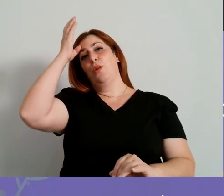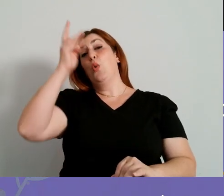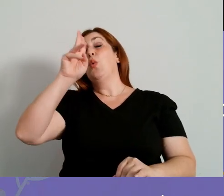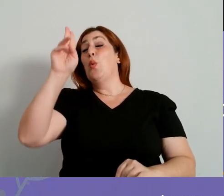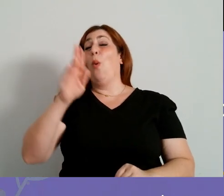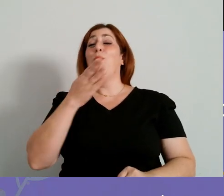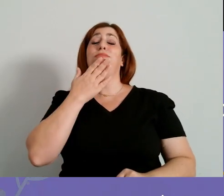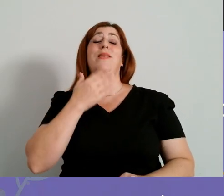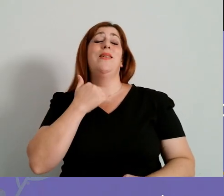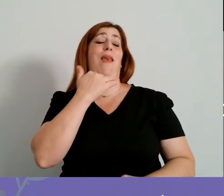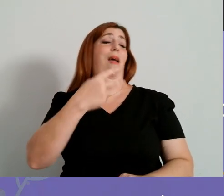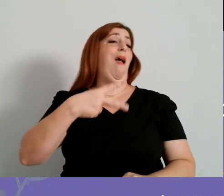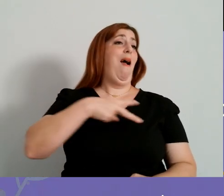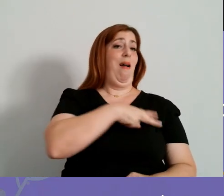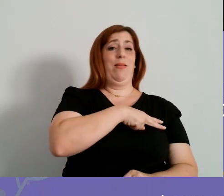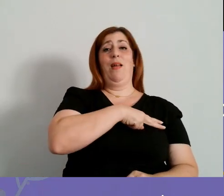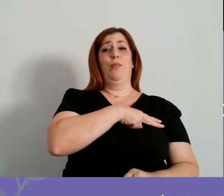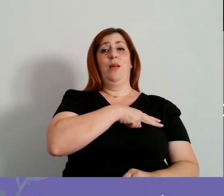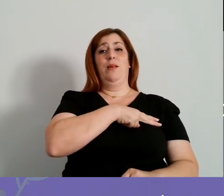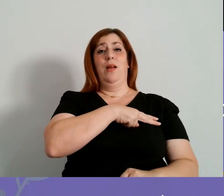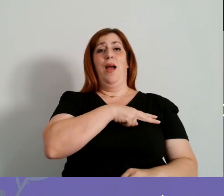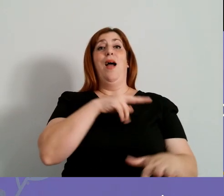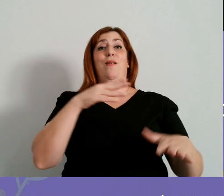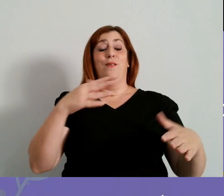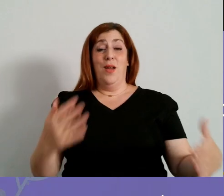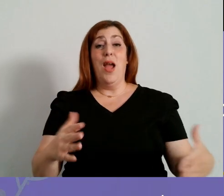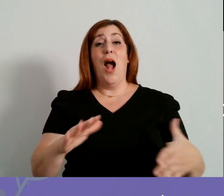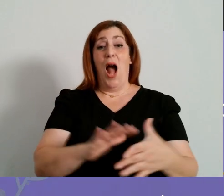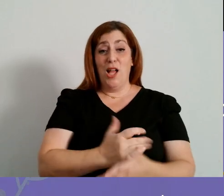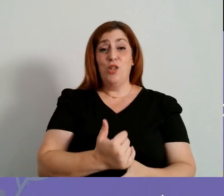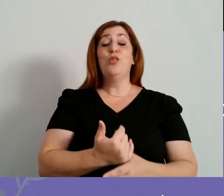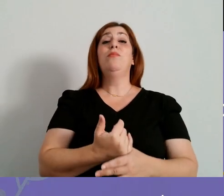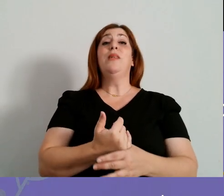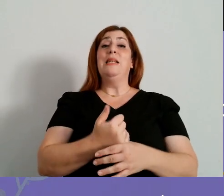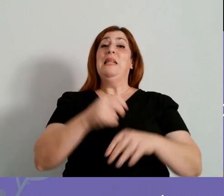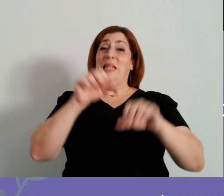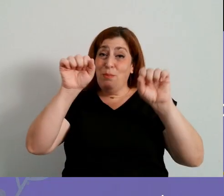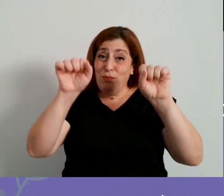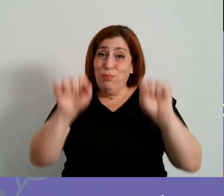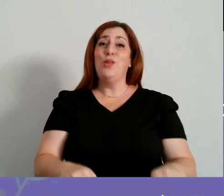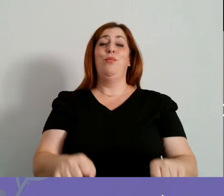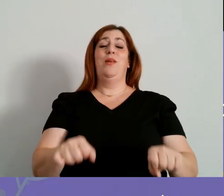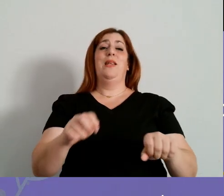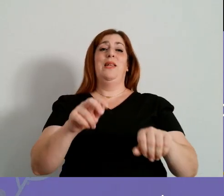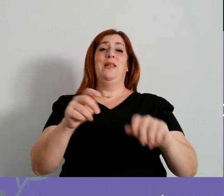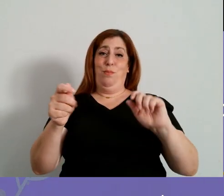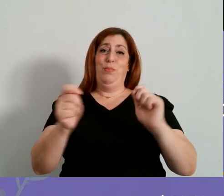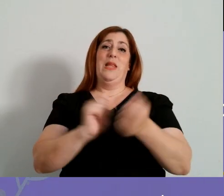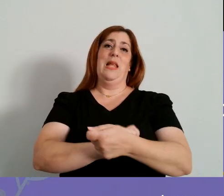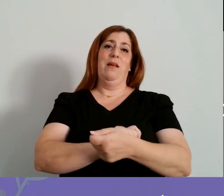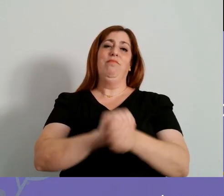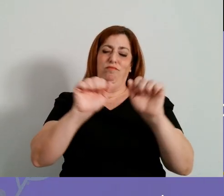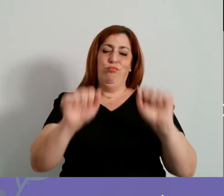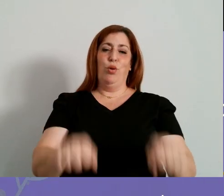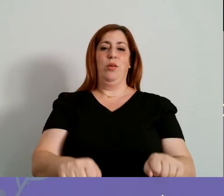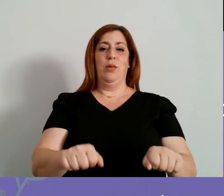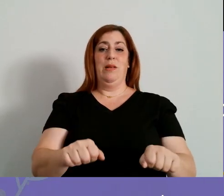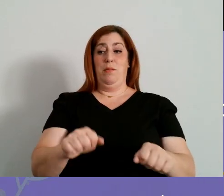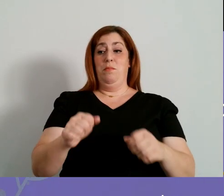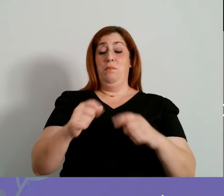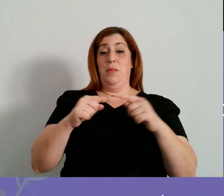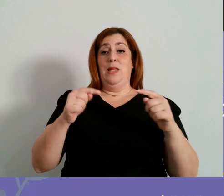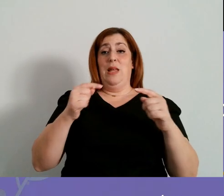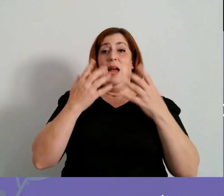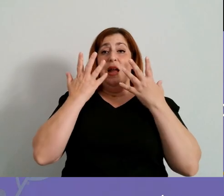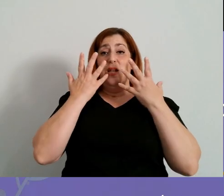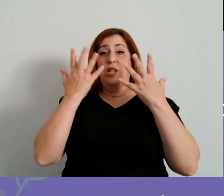is possible. Change is possible. I've seen a lot of change even in the last 10 years. And I really do believe that we can keep moving forward